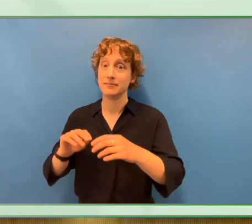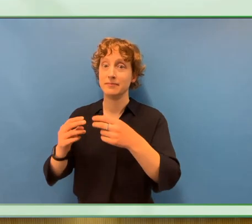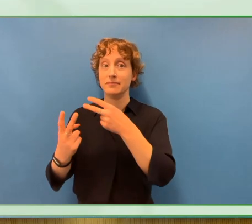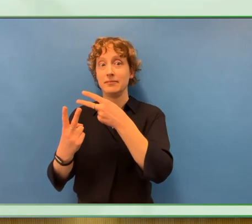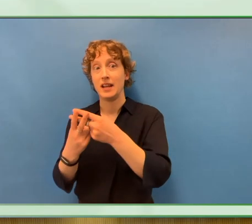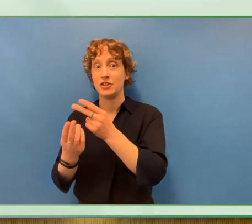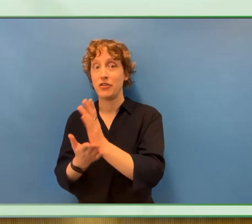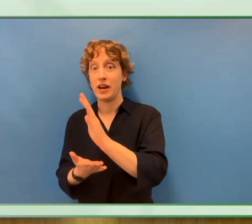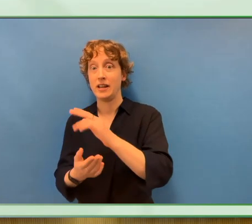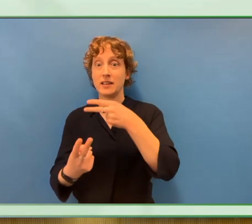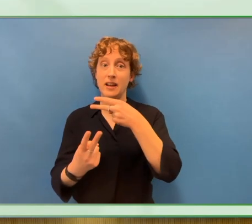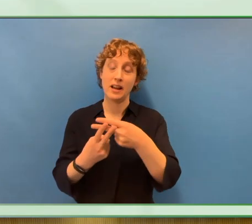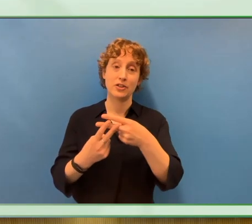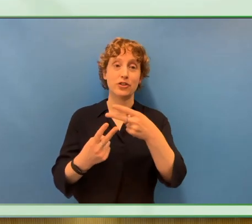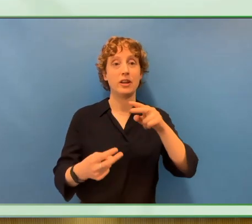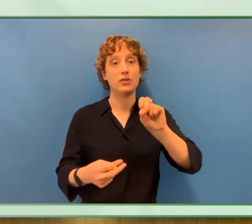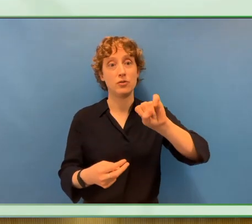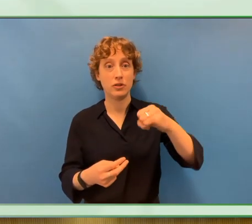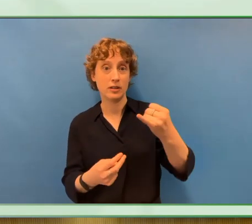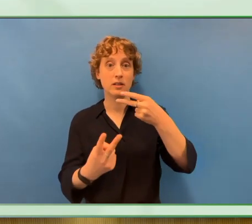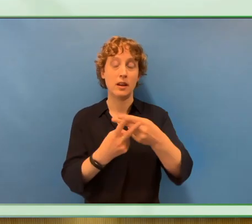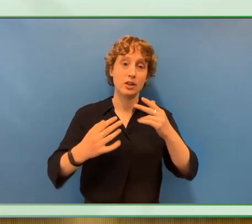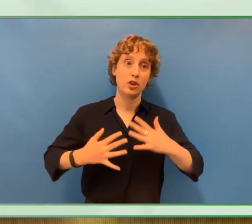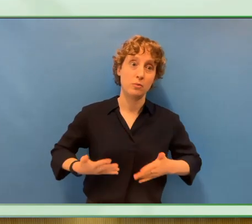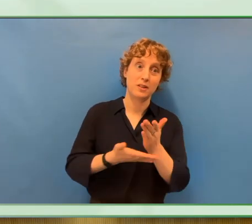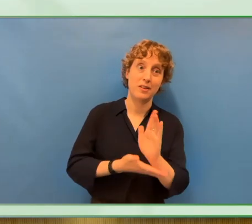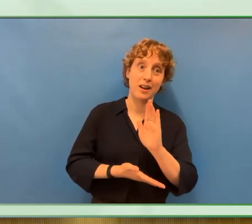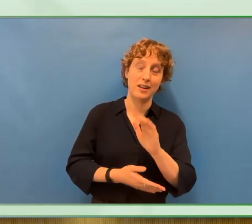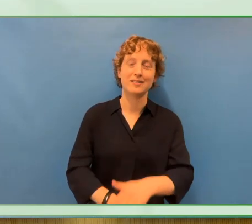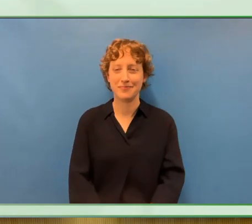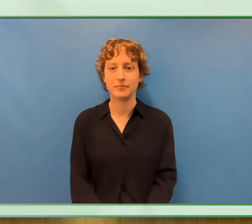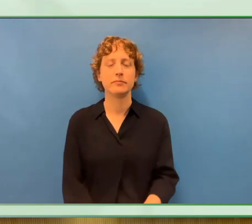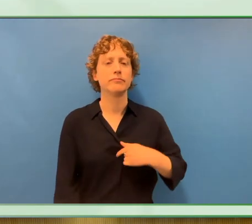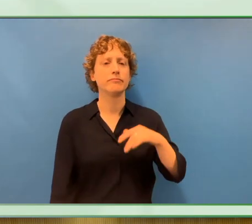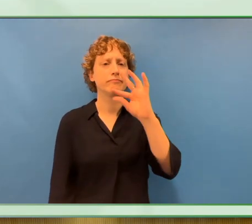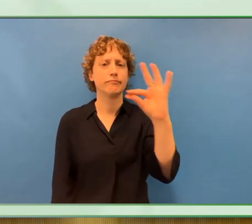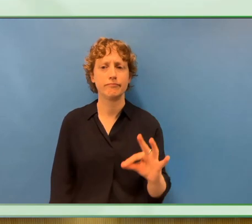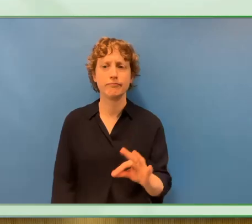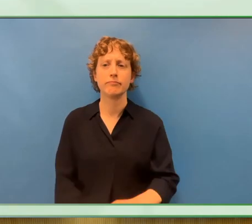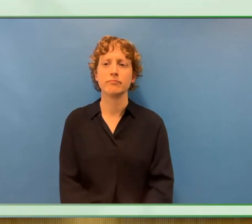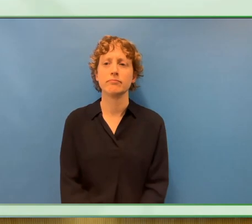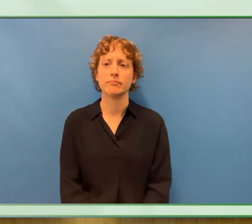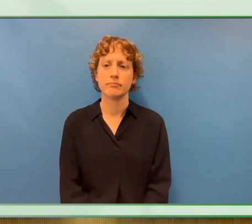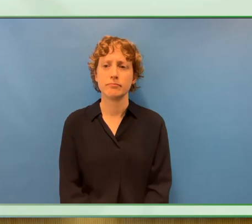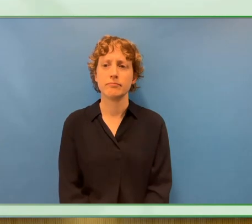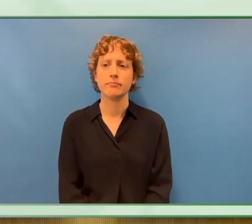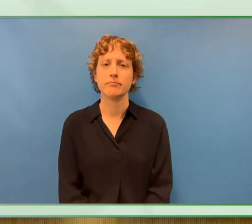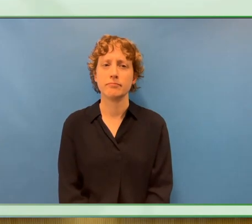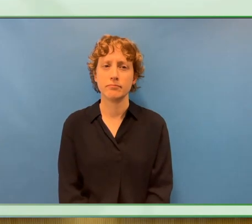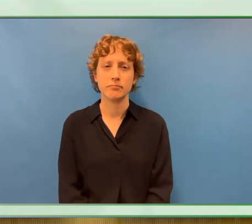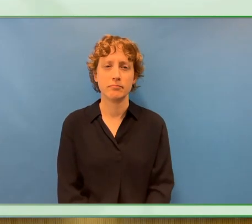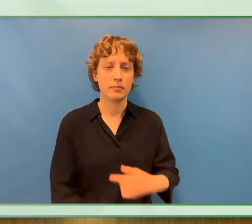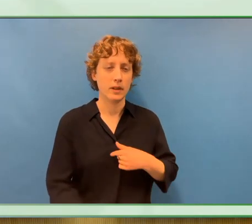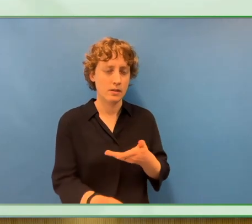justice. My question to you is, what I'm feeling from this conversation is that the